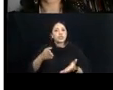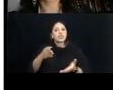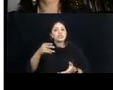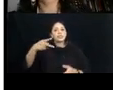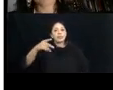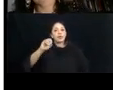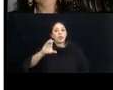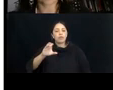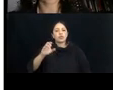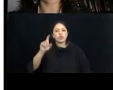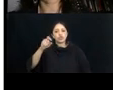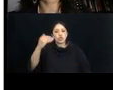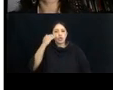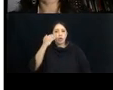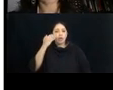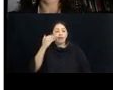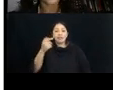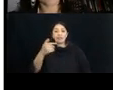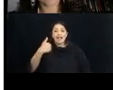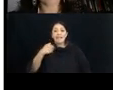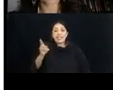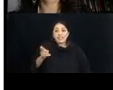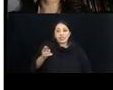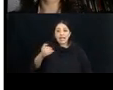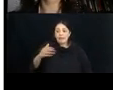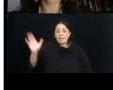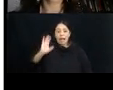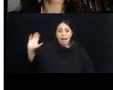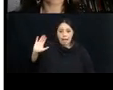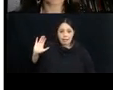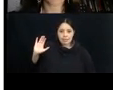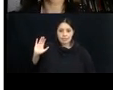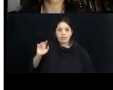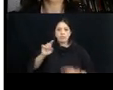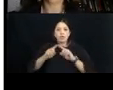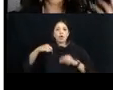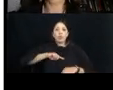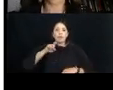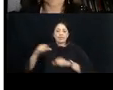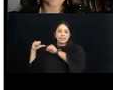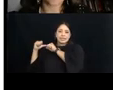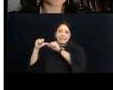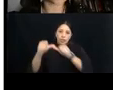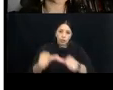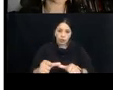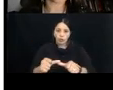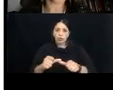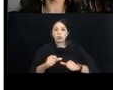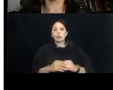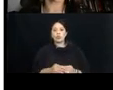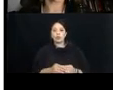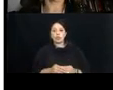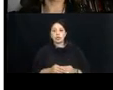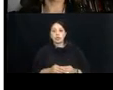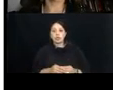before. And so what we see is another example of how students can become involved in today's movement.